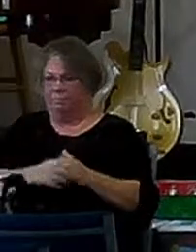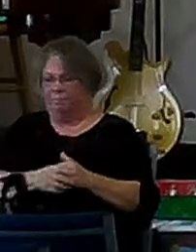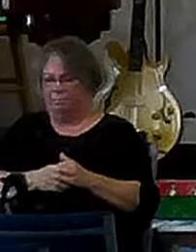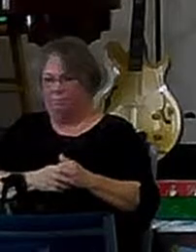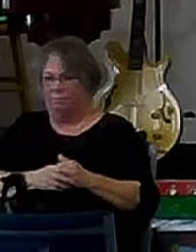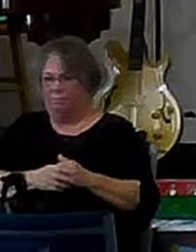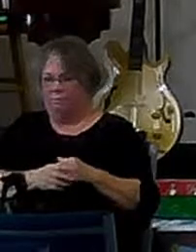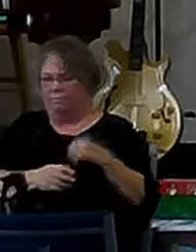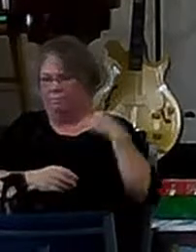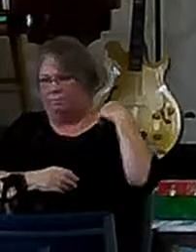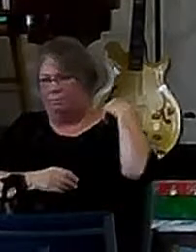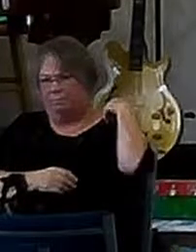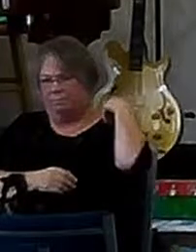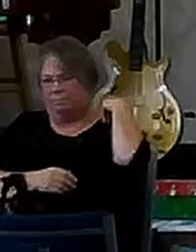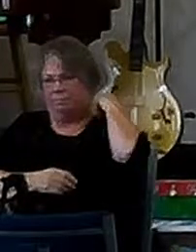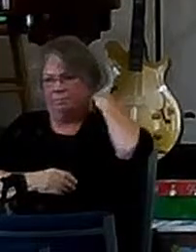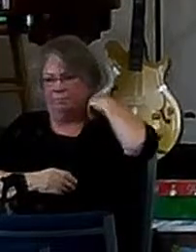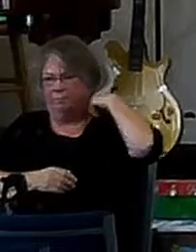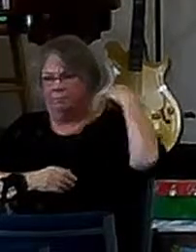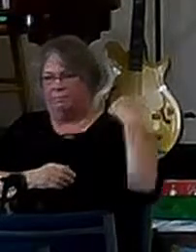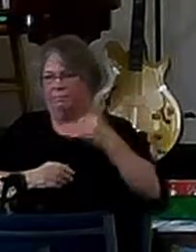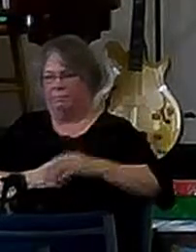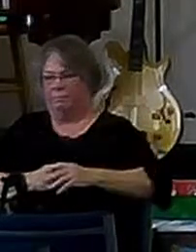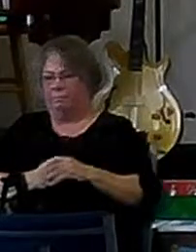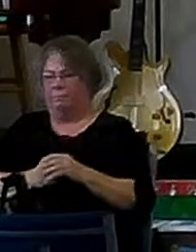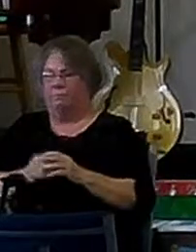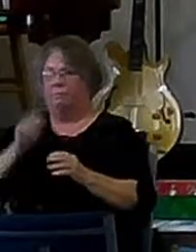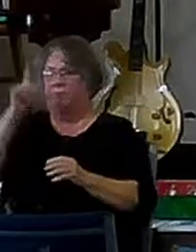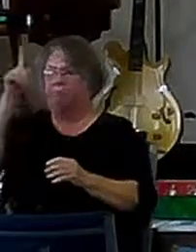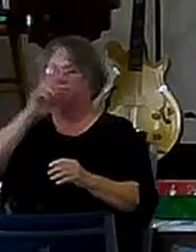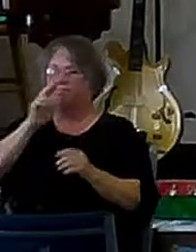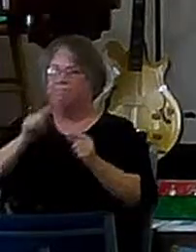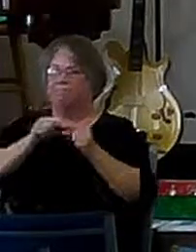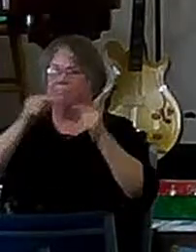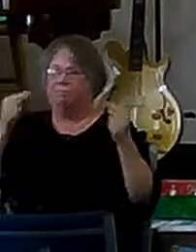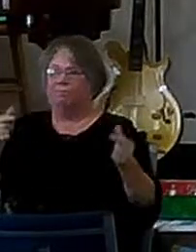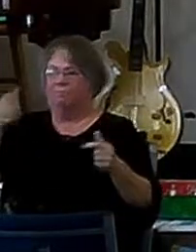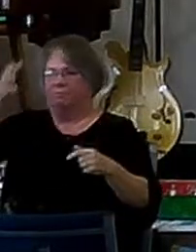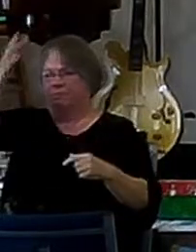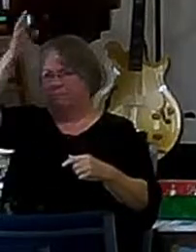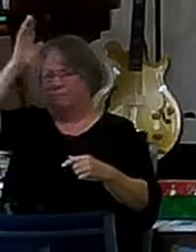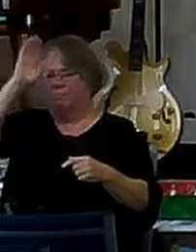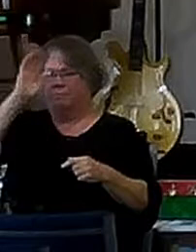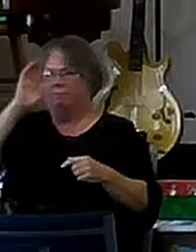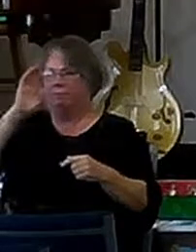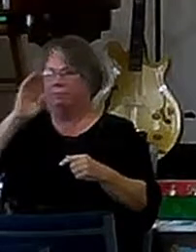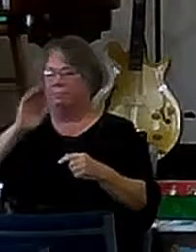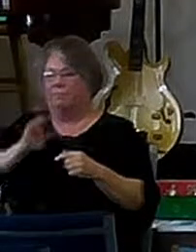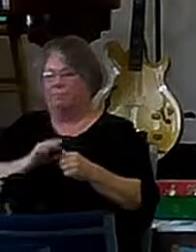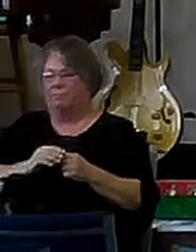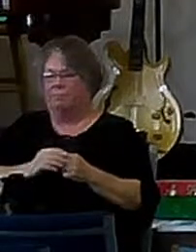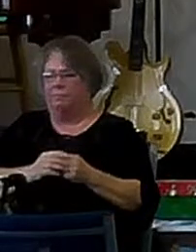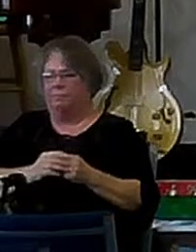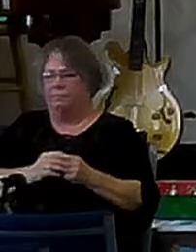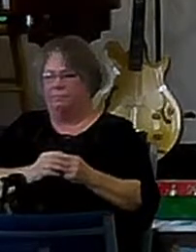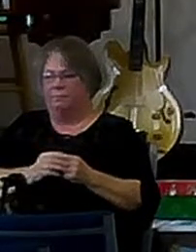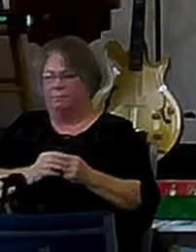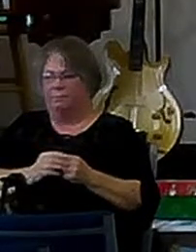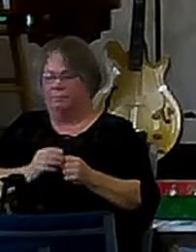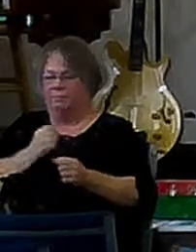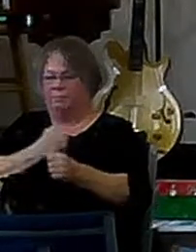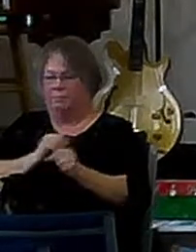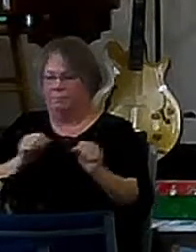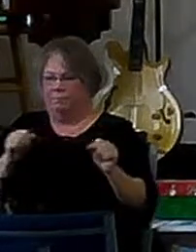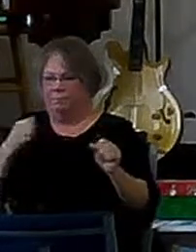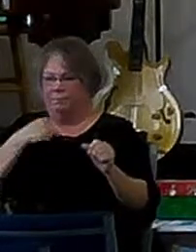things. You say, oh, what a great God who has saved me. Amen? Amen.